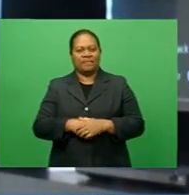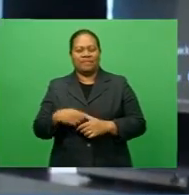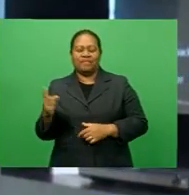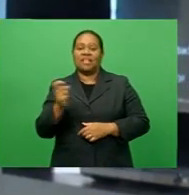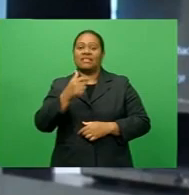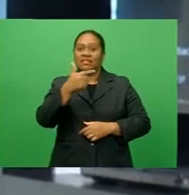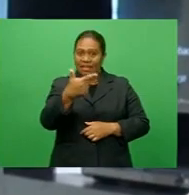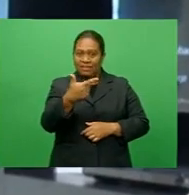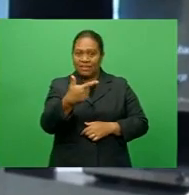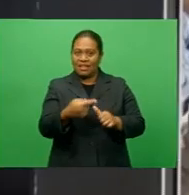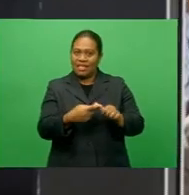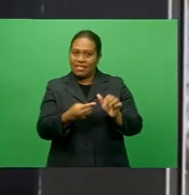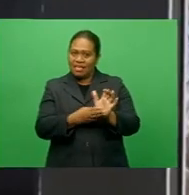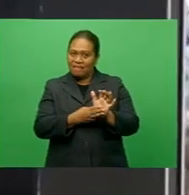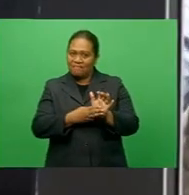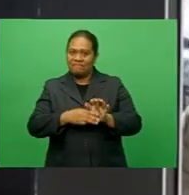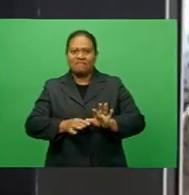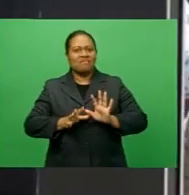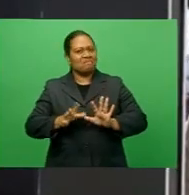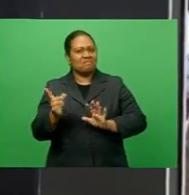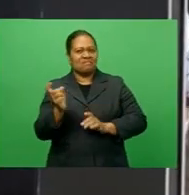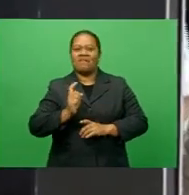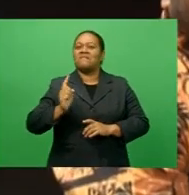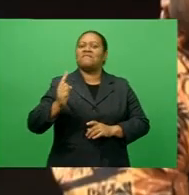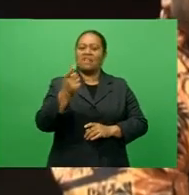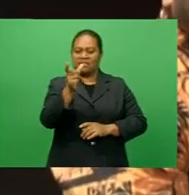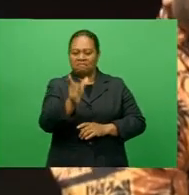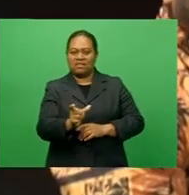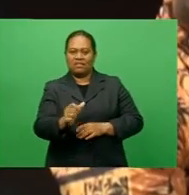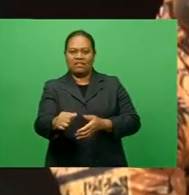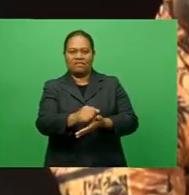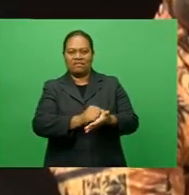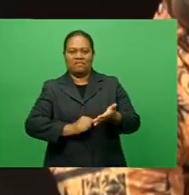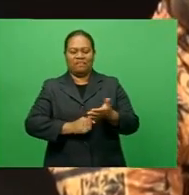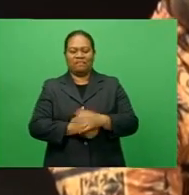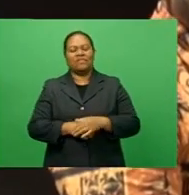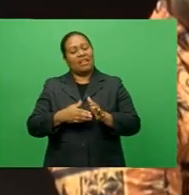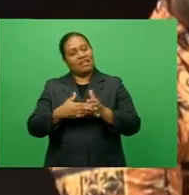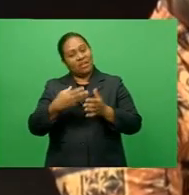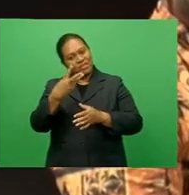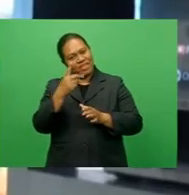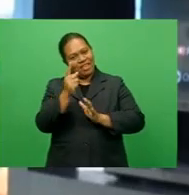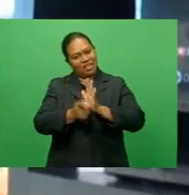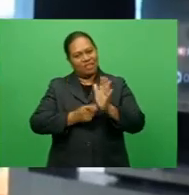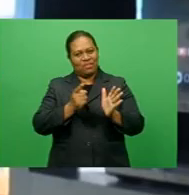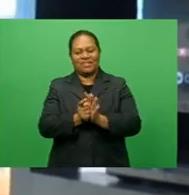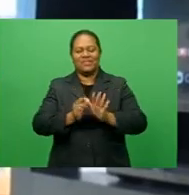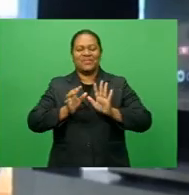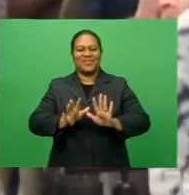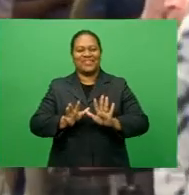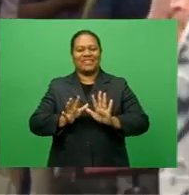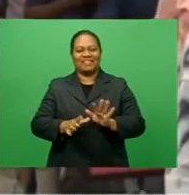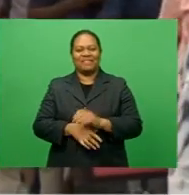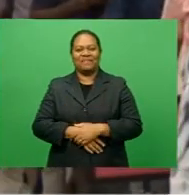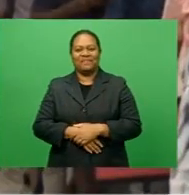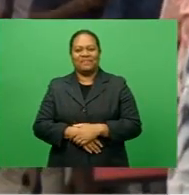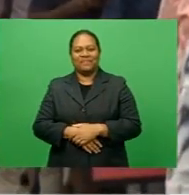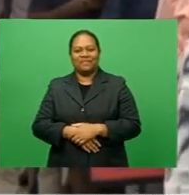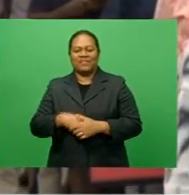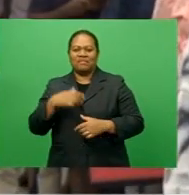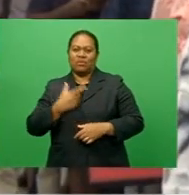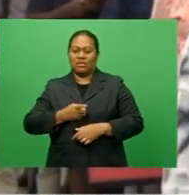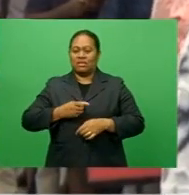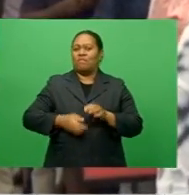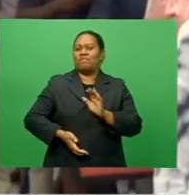a.m. Yes. I was the second customer here. 7 a.m. been waiting 3 hours now. So finally, I got it. Due to the high